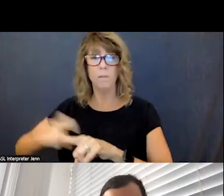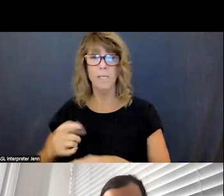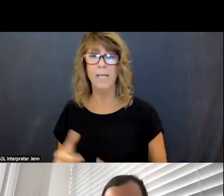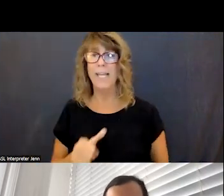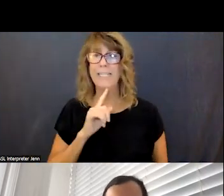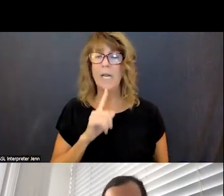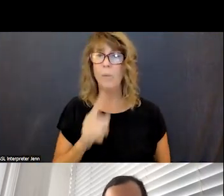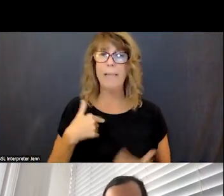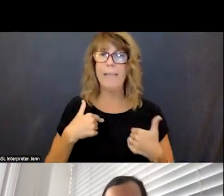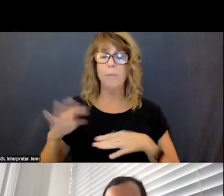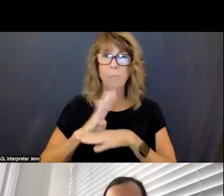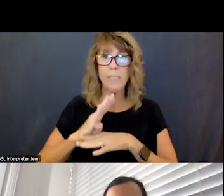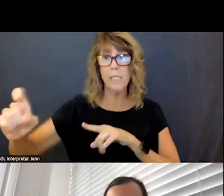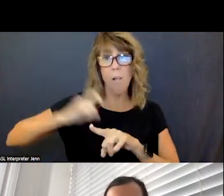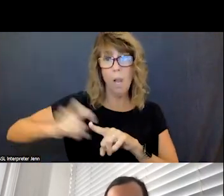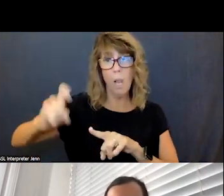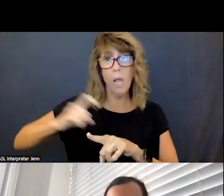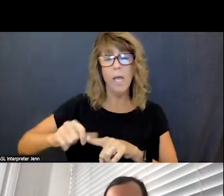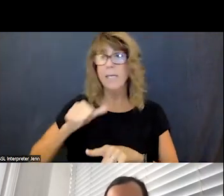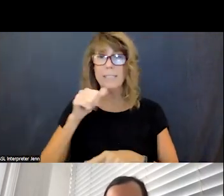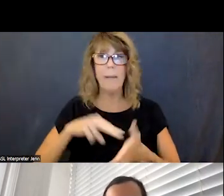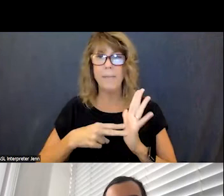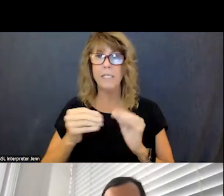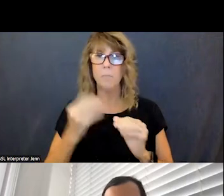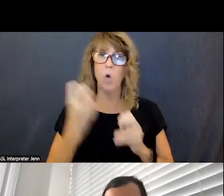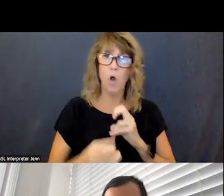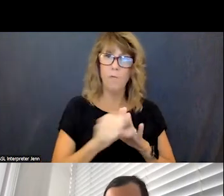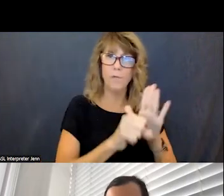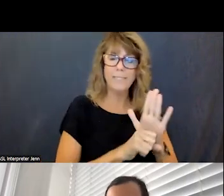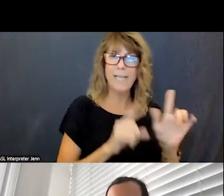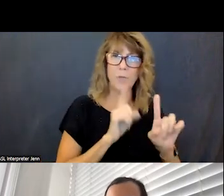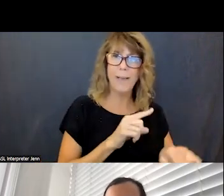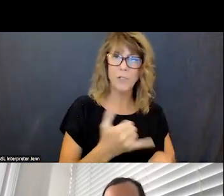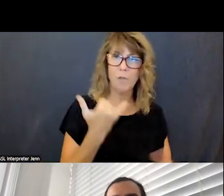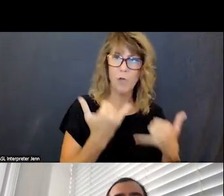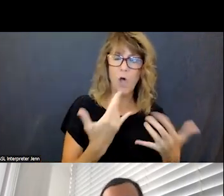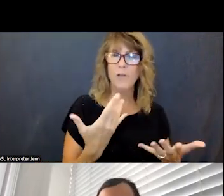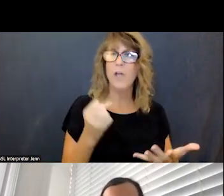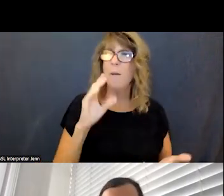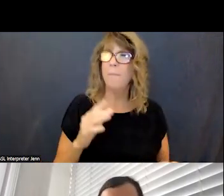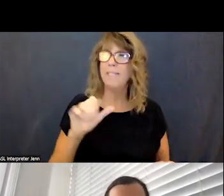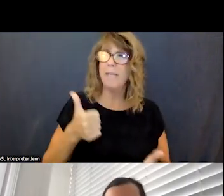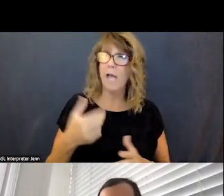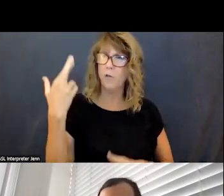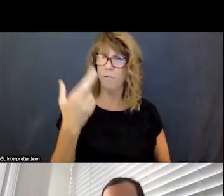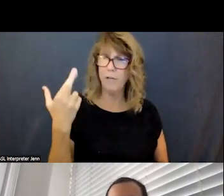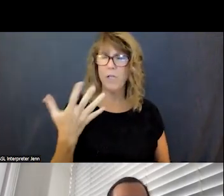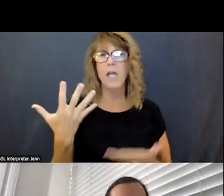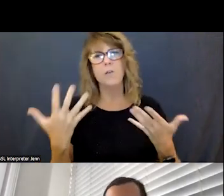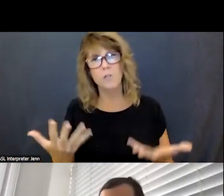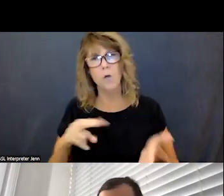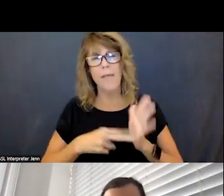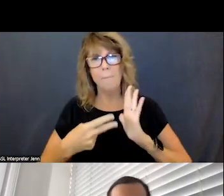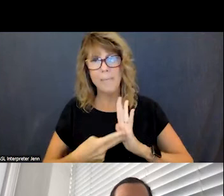call volumes are what makes it hard for states to be able to answer calls as much. It must be other factors. And so it highlights sort of future directions as